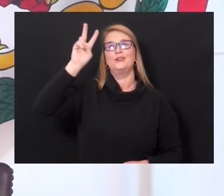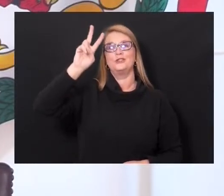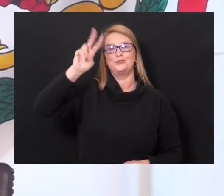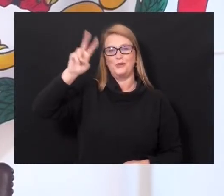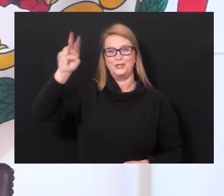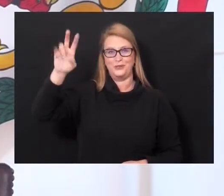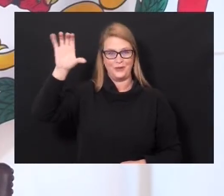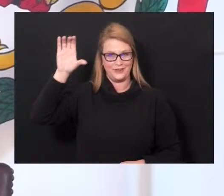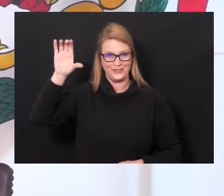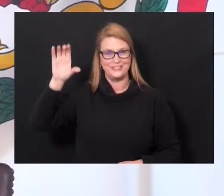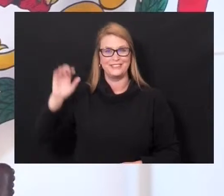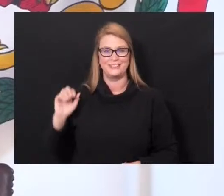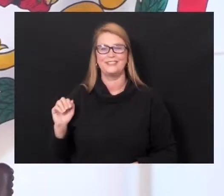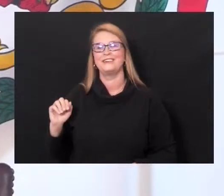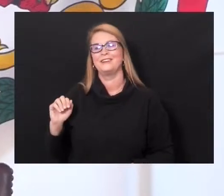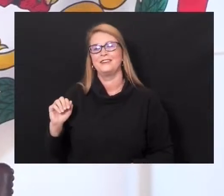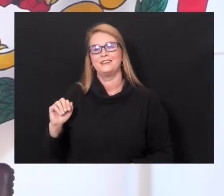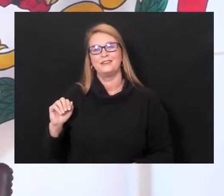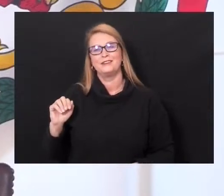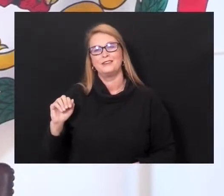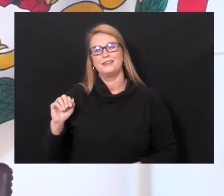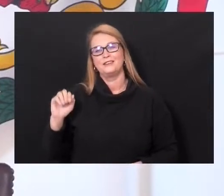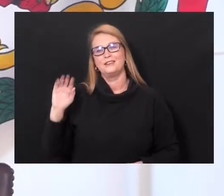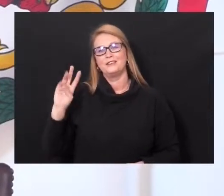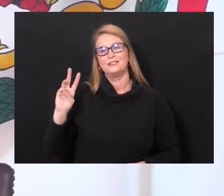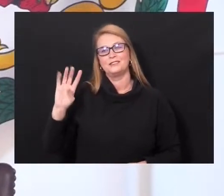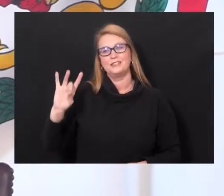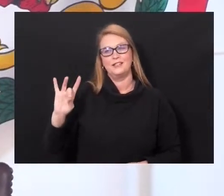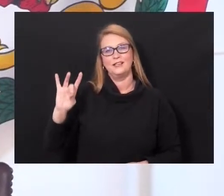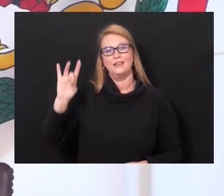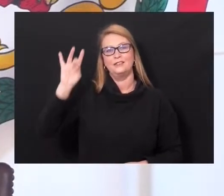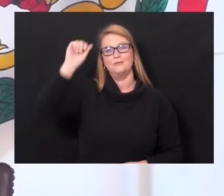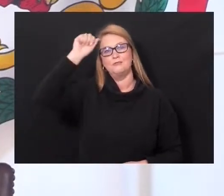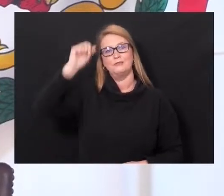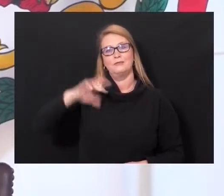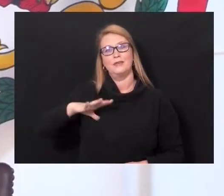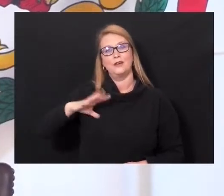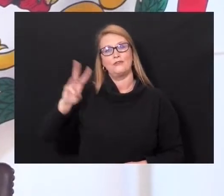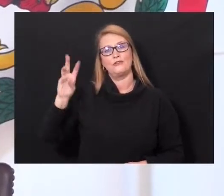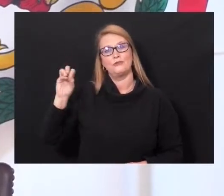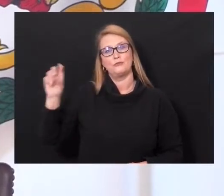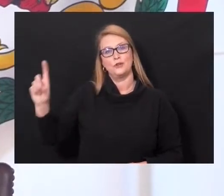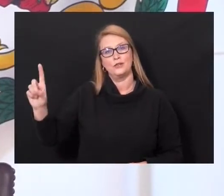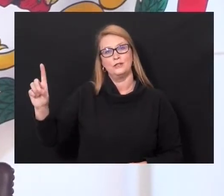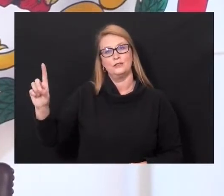100th death in West Virginia is a 68-year-old male from Wood County.